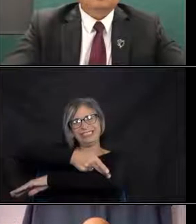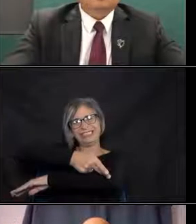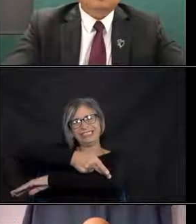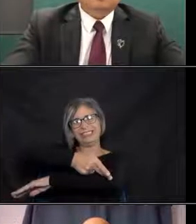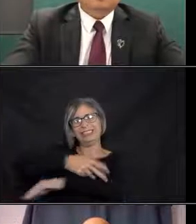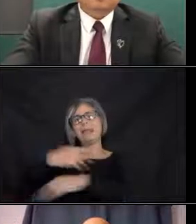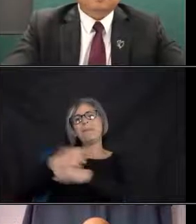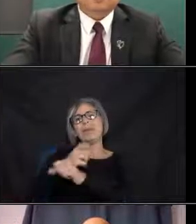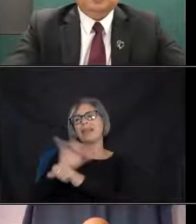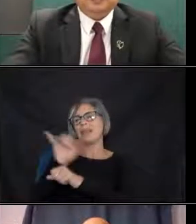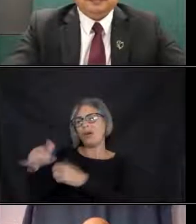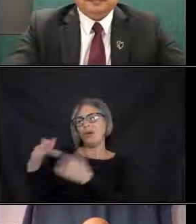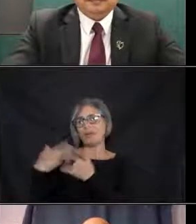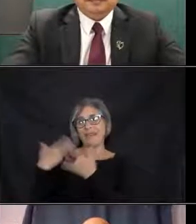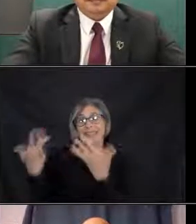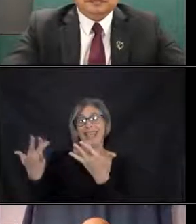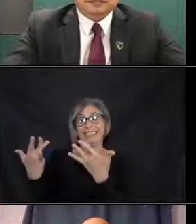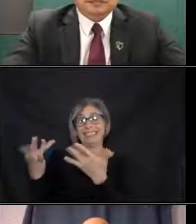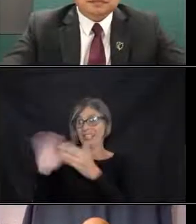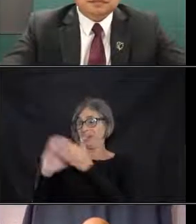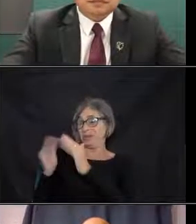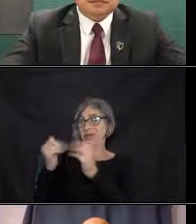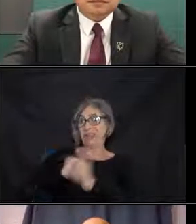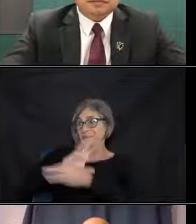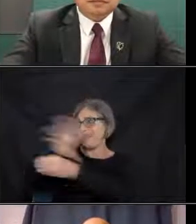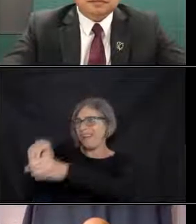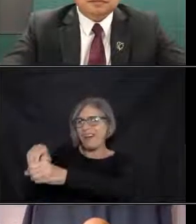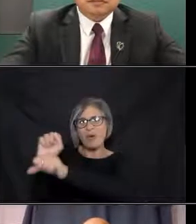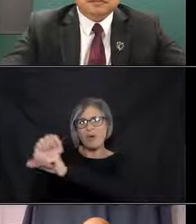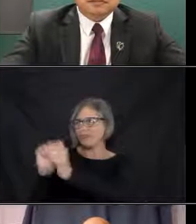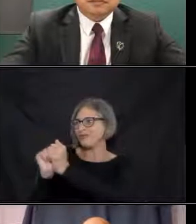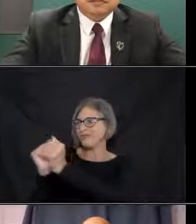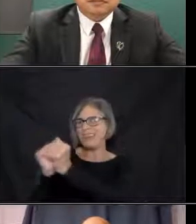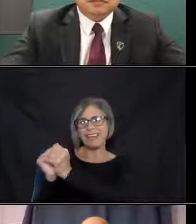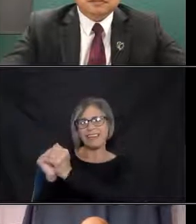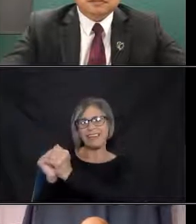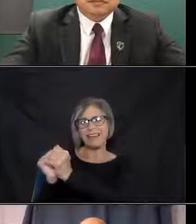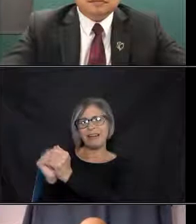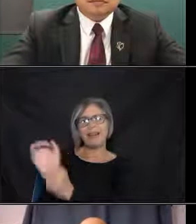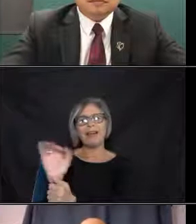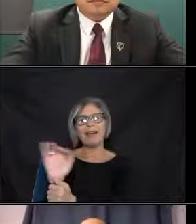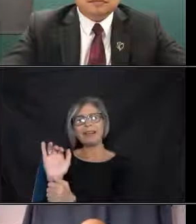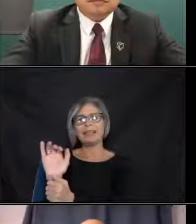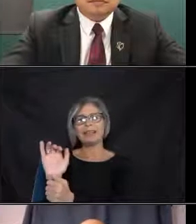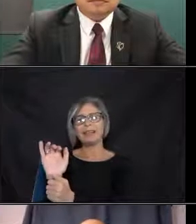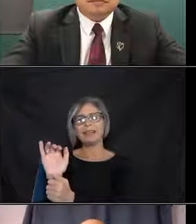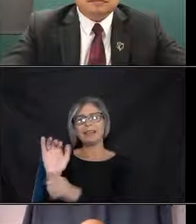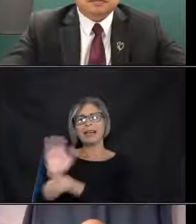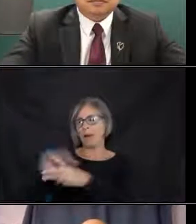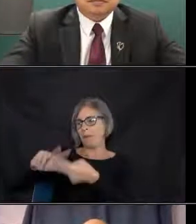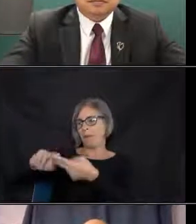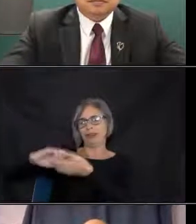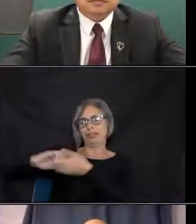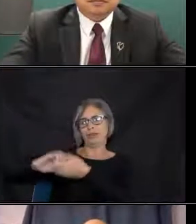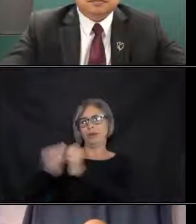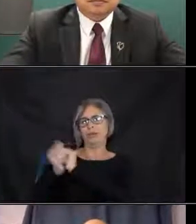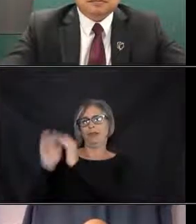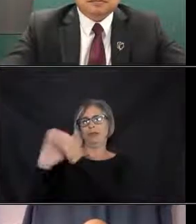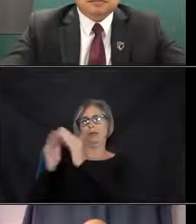and making those events that the community could get involved with, such as with our ongoing partnership with Community